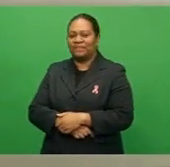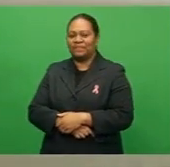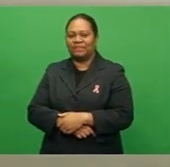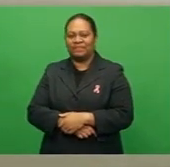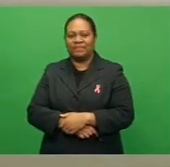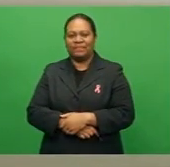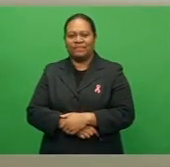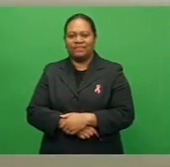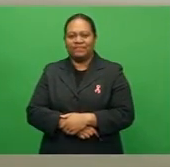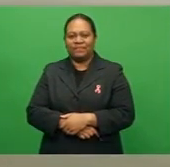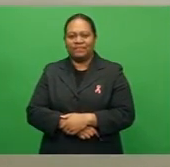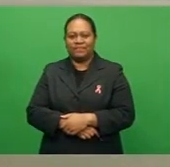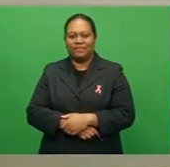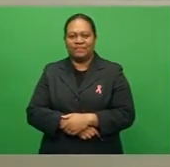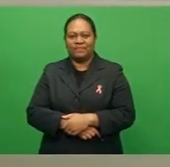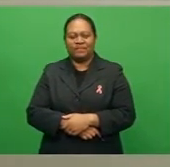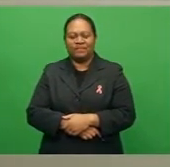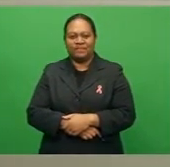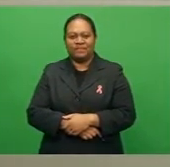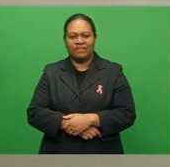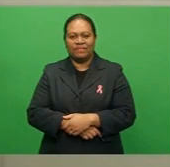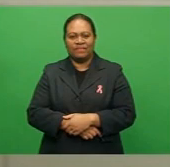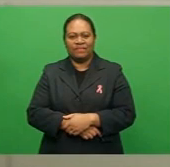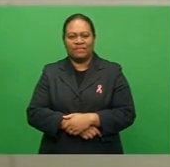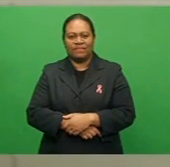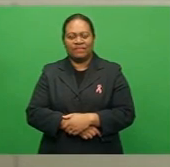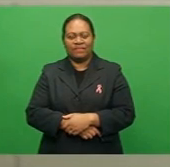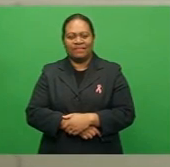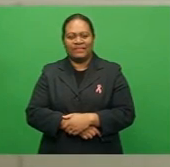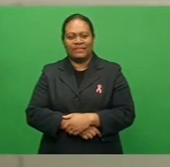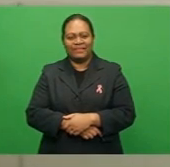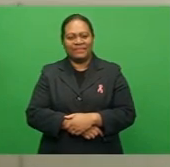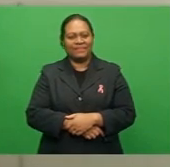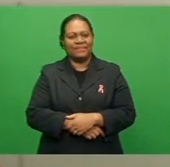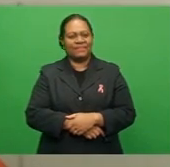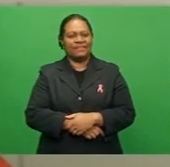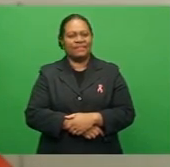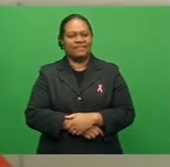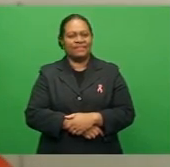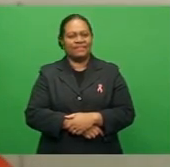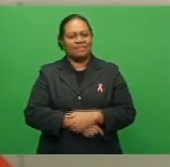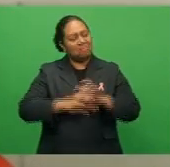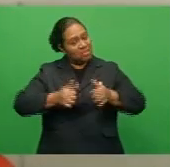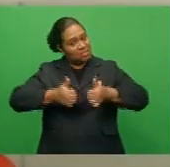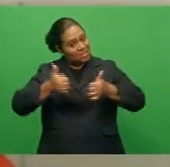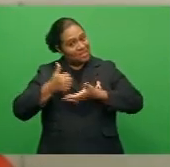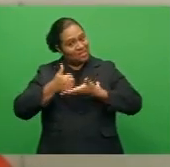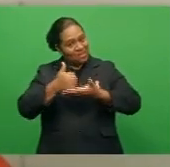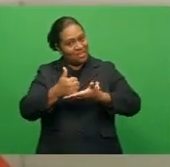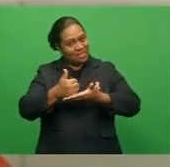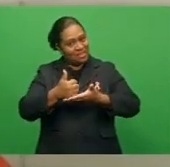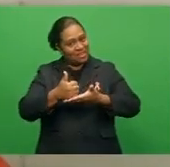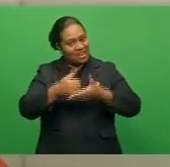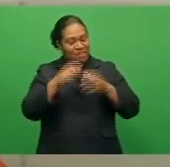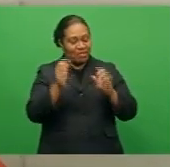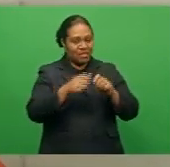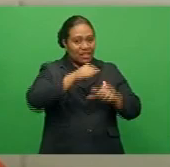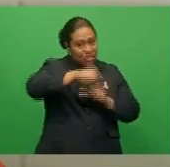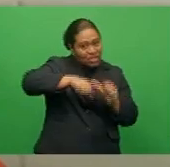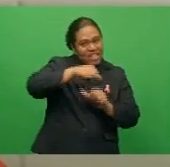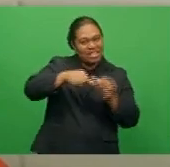are in their districts, and then so they already display that level of football, and